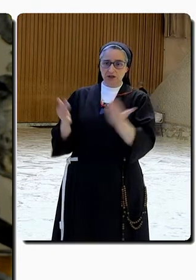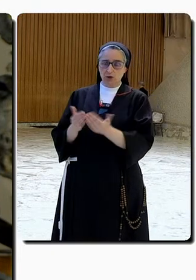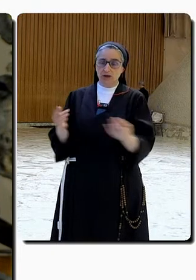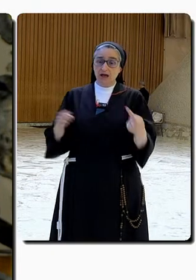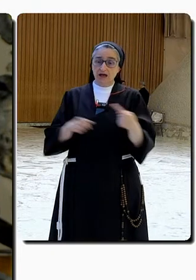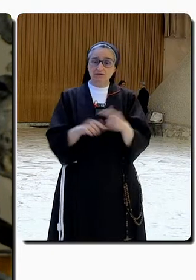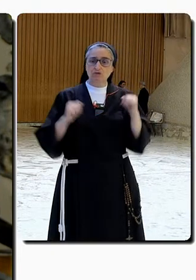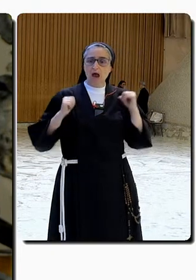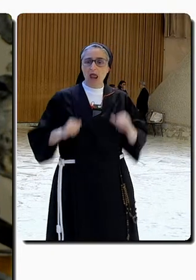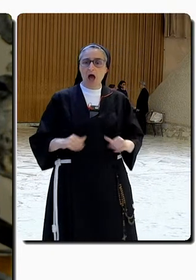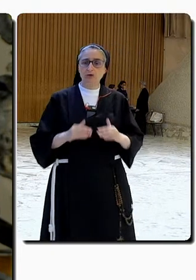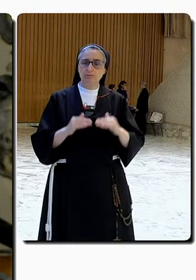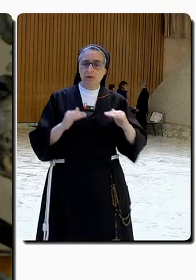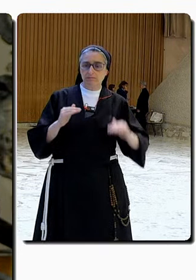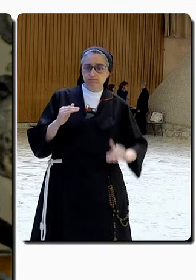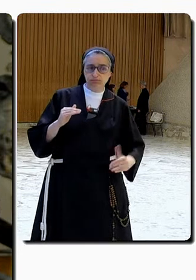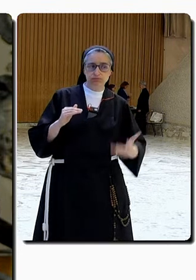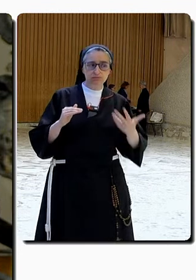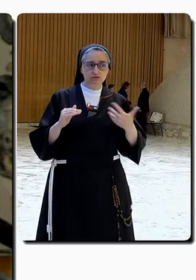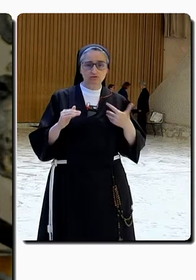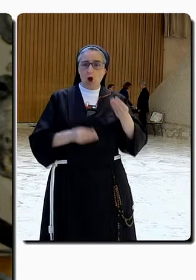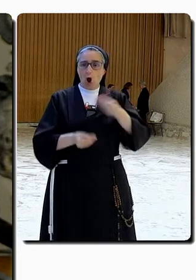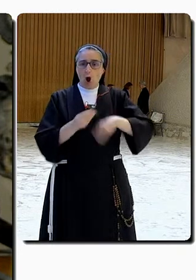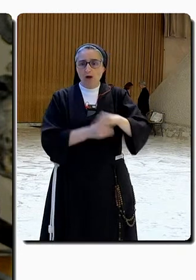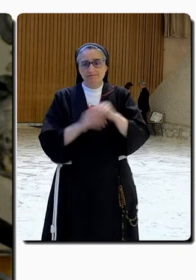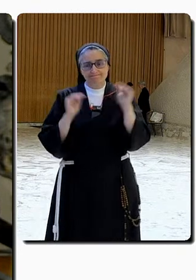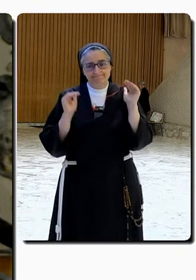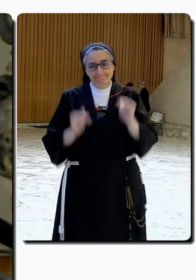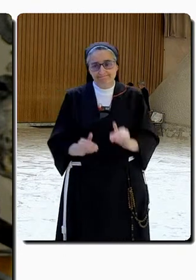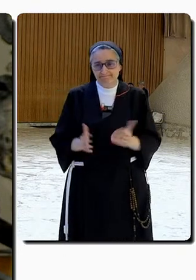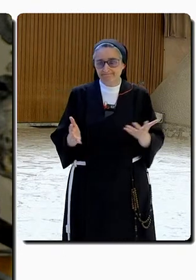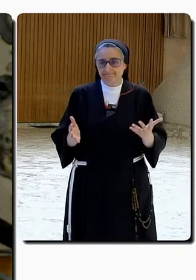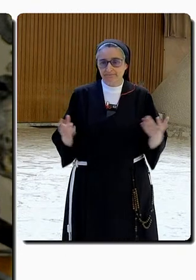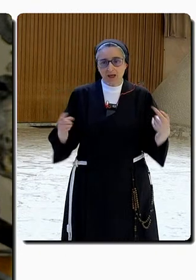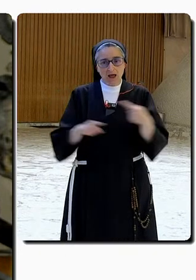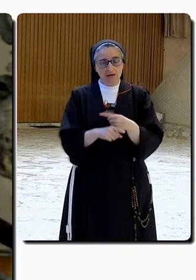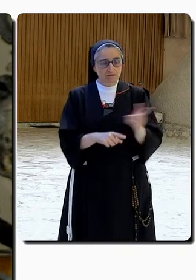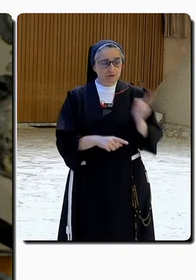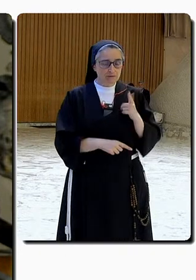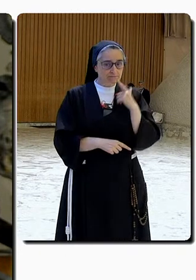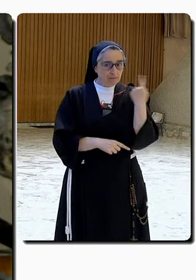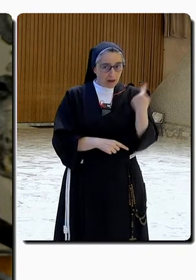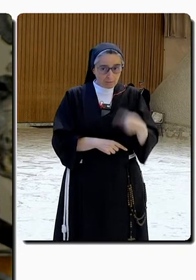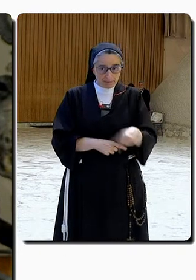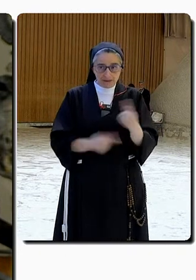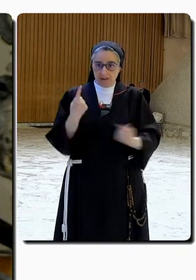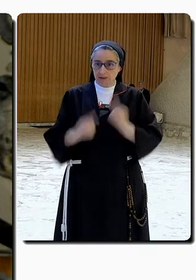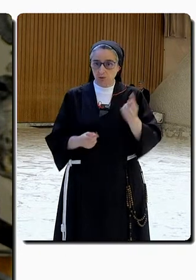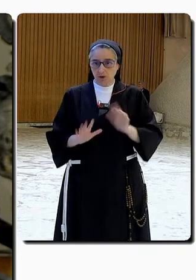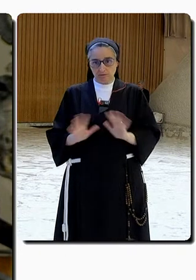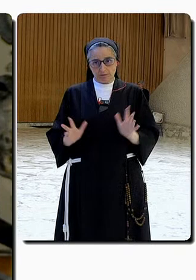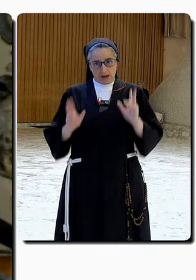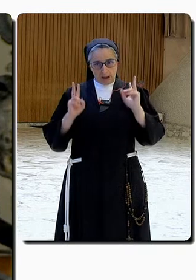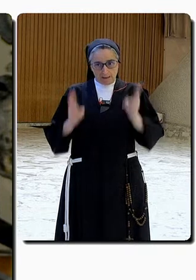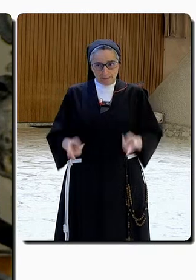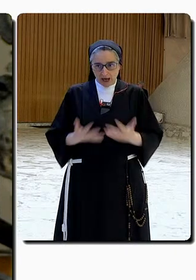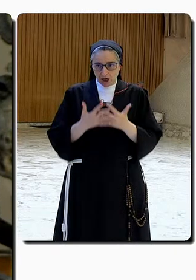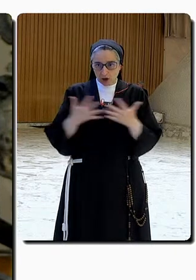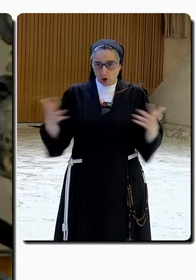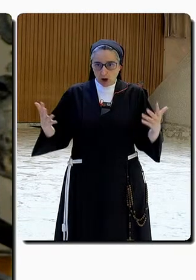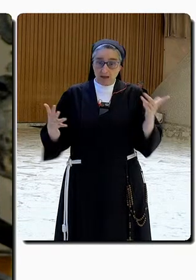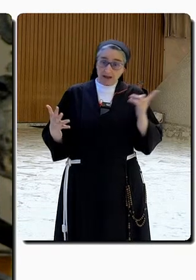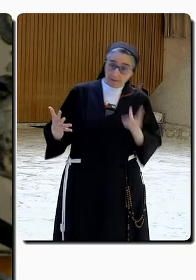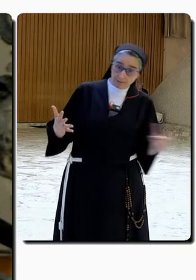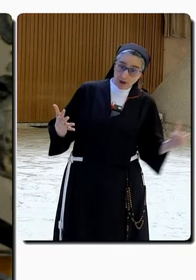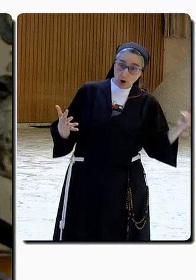involved. We believe that such a situation is especially dangerous in today's world, where so much